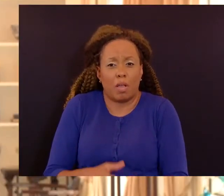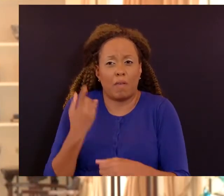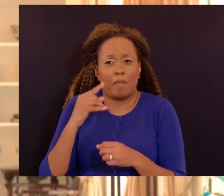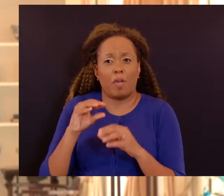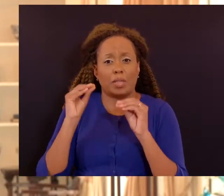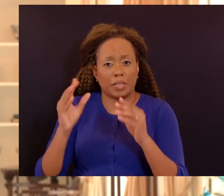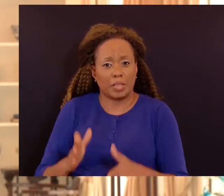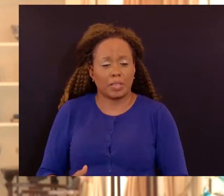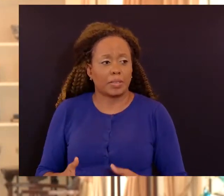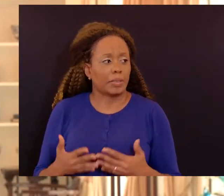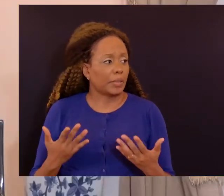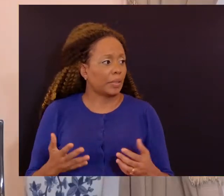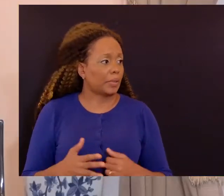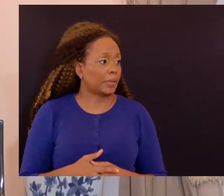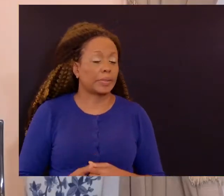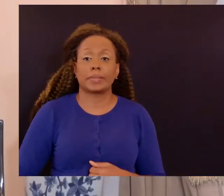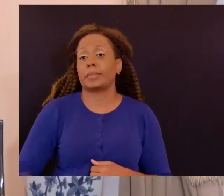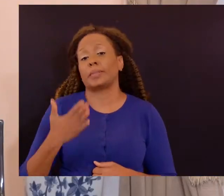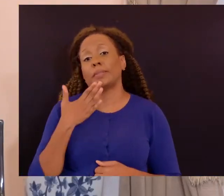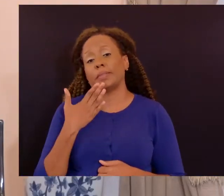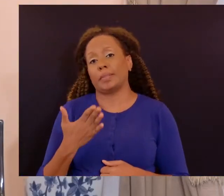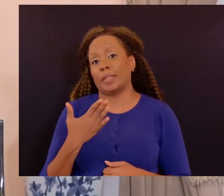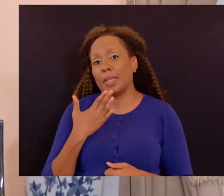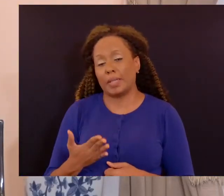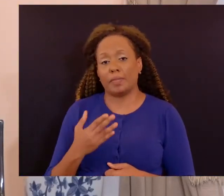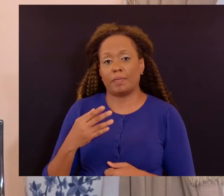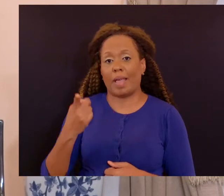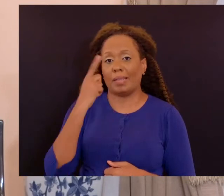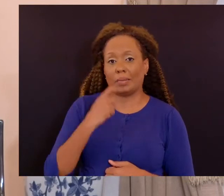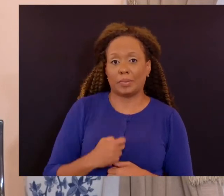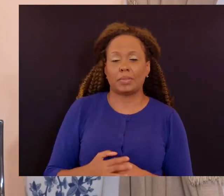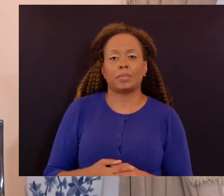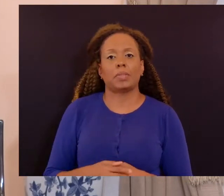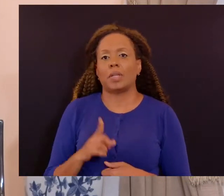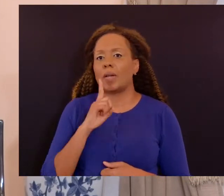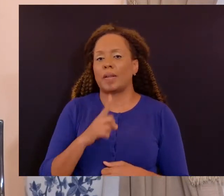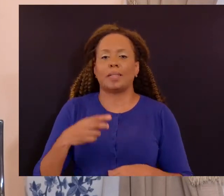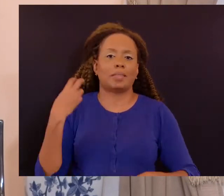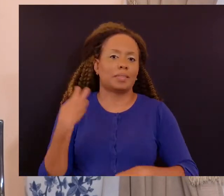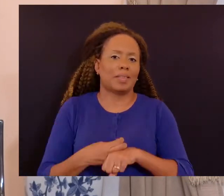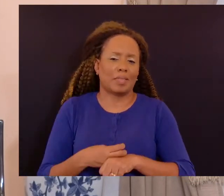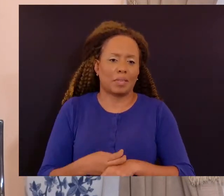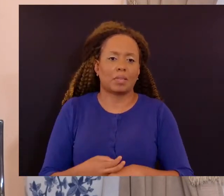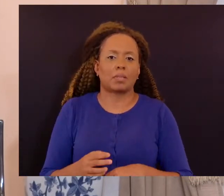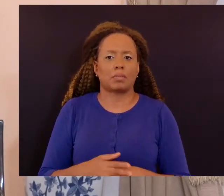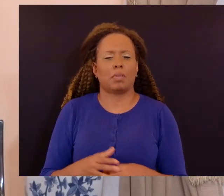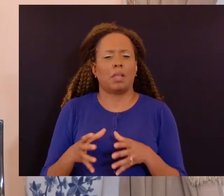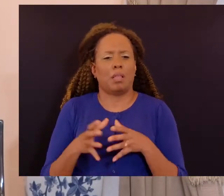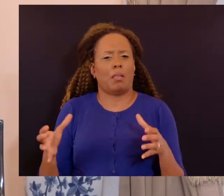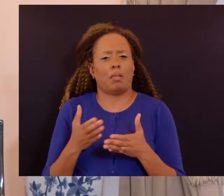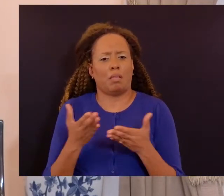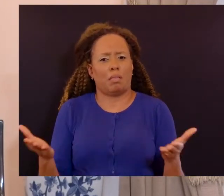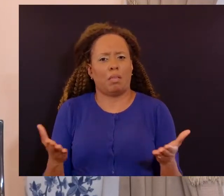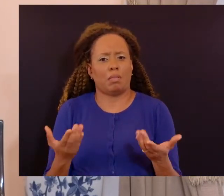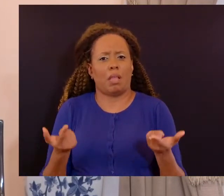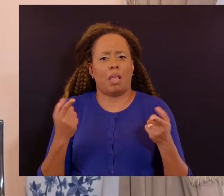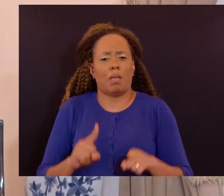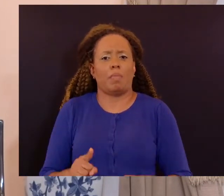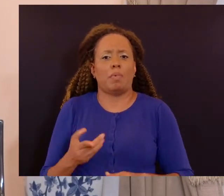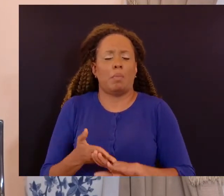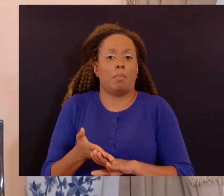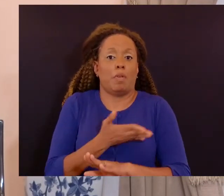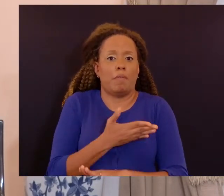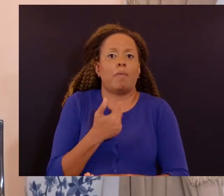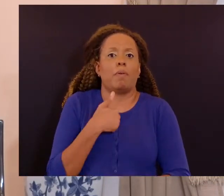question. It is a difficult one from where I sit, because a lot of things preceded me that I am not comfortable with